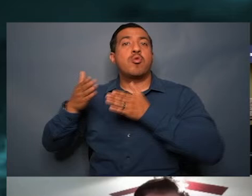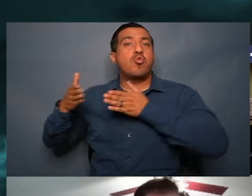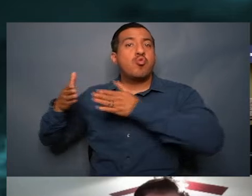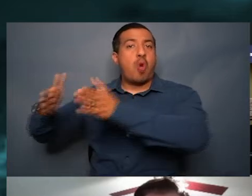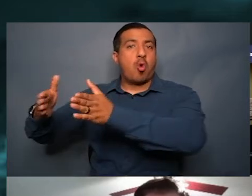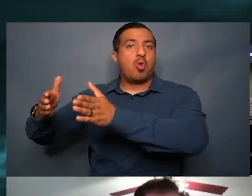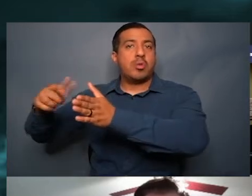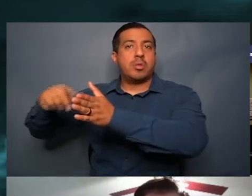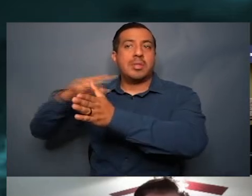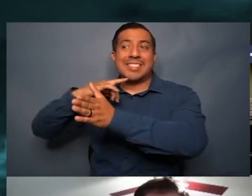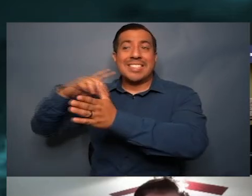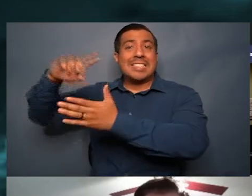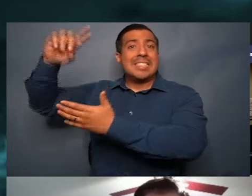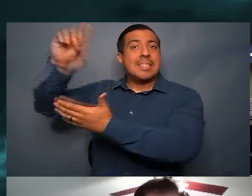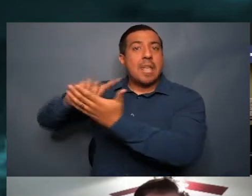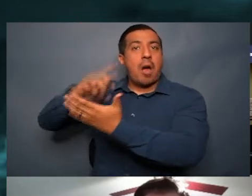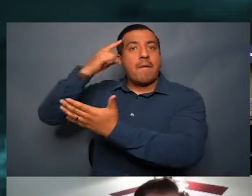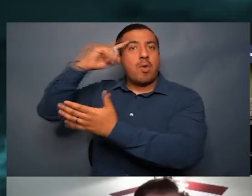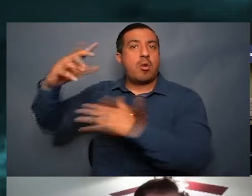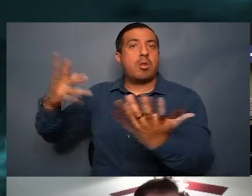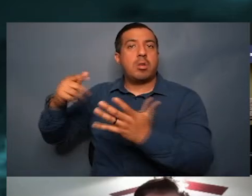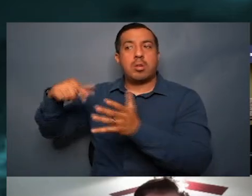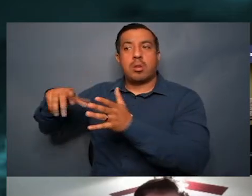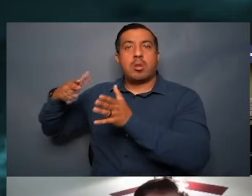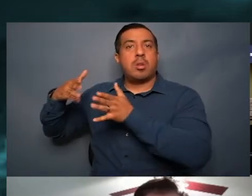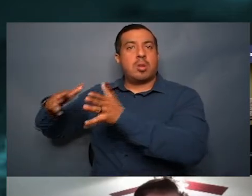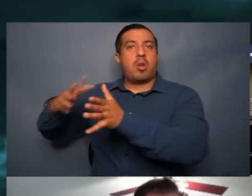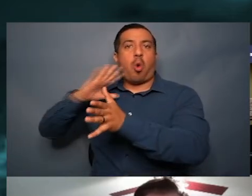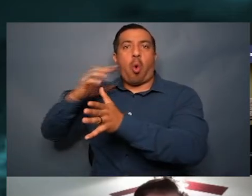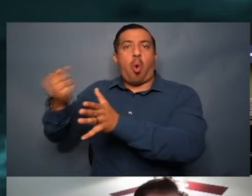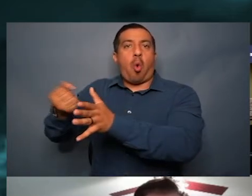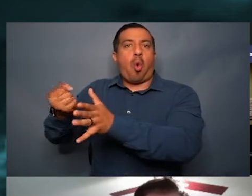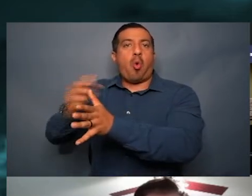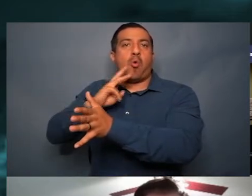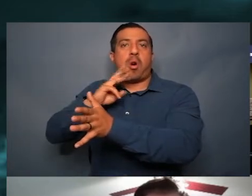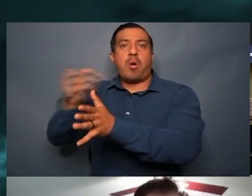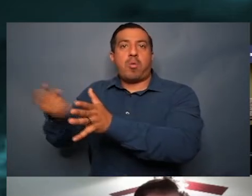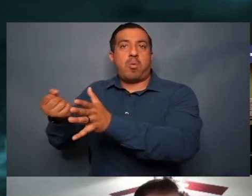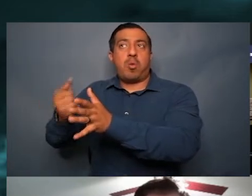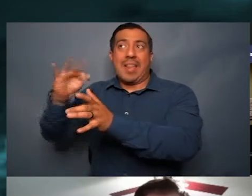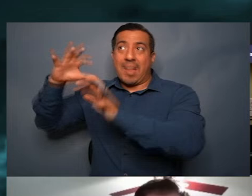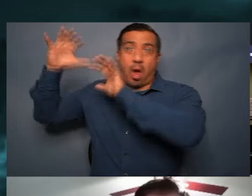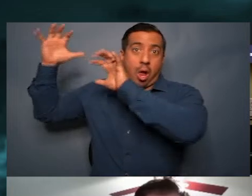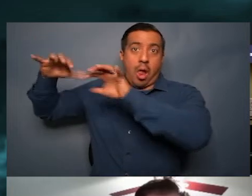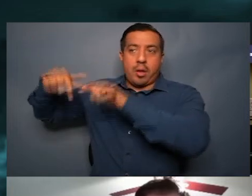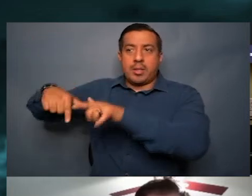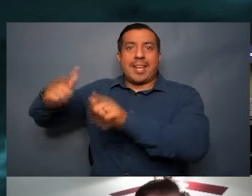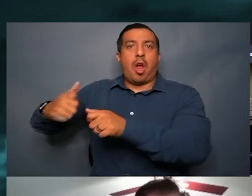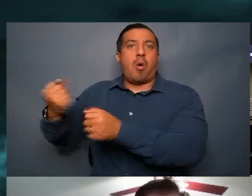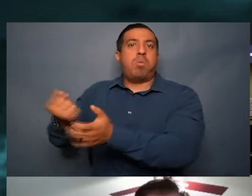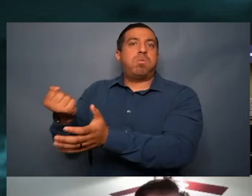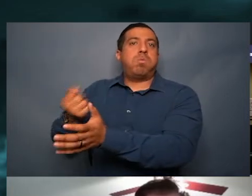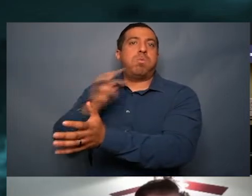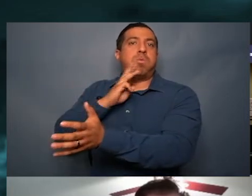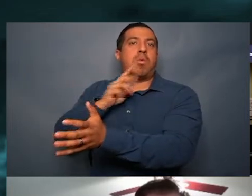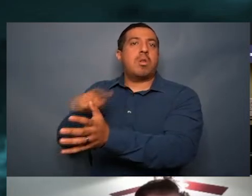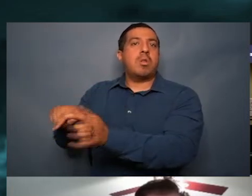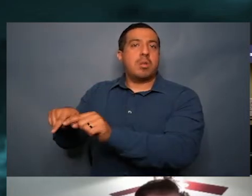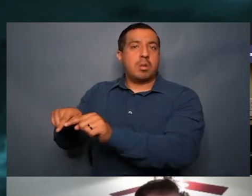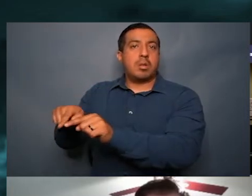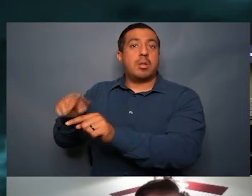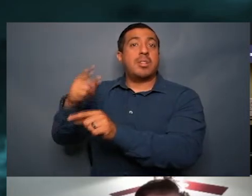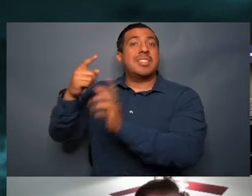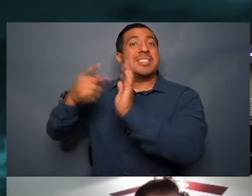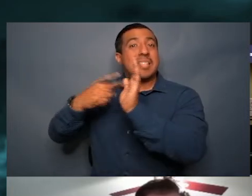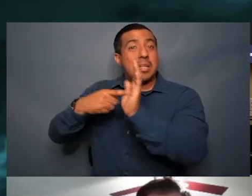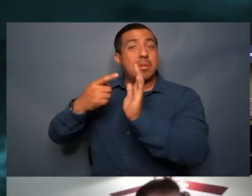are purposely designed to hold this excess water when we get these really intense rainfall rates. And occasionally the water will get into the